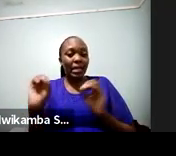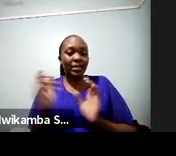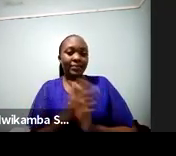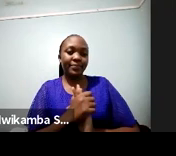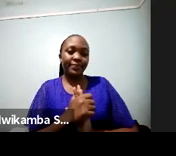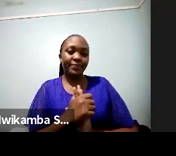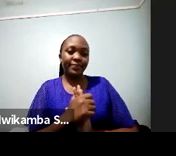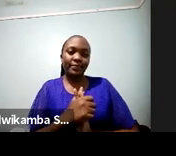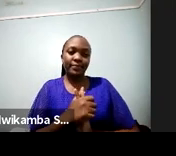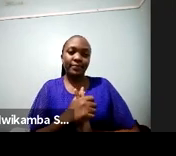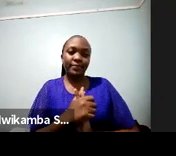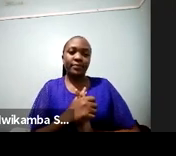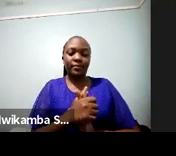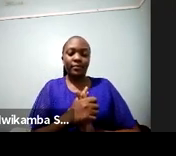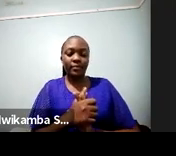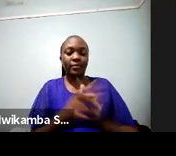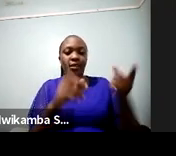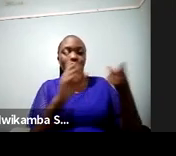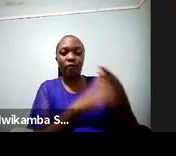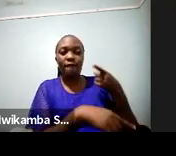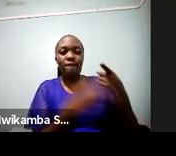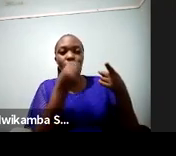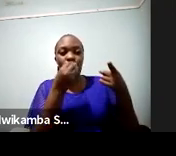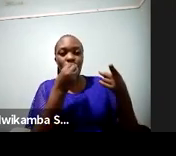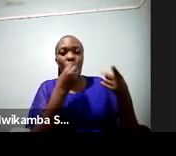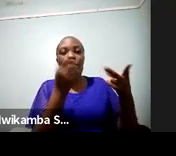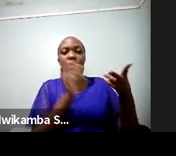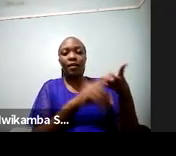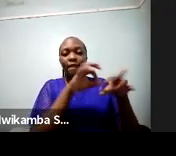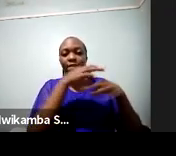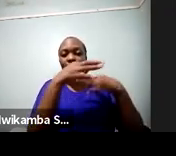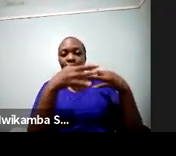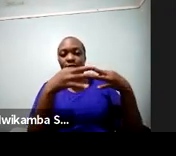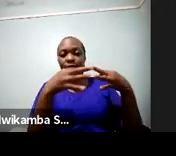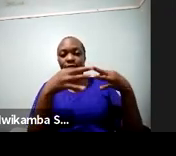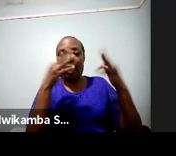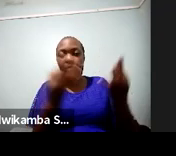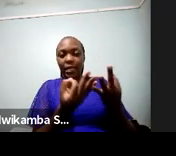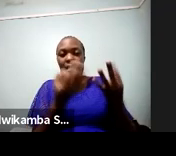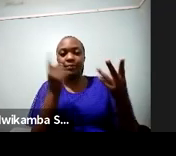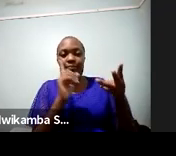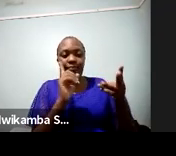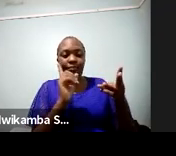family around and all that. Sometimes good sports and fun is in the nice golf